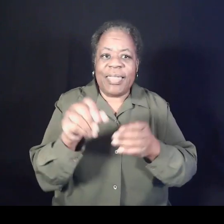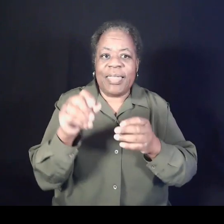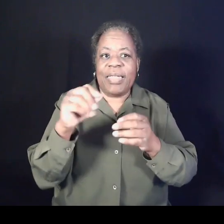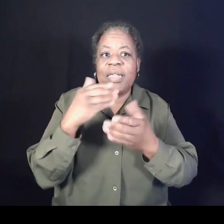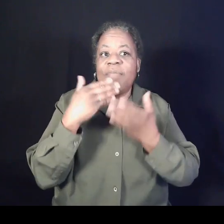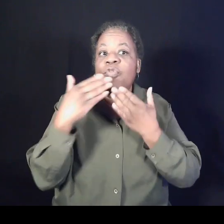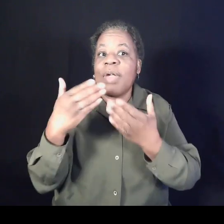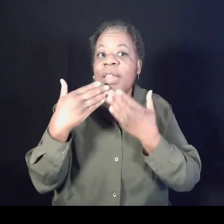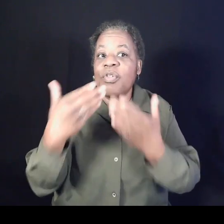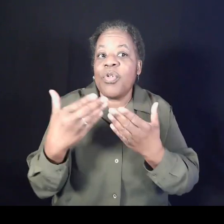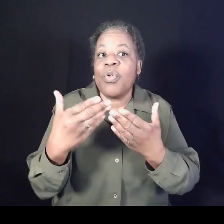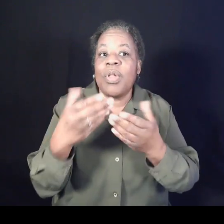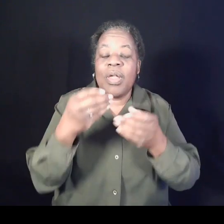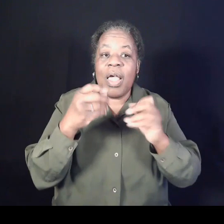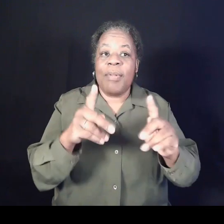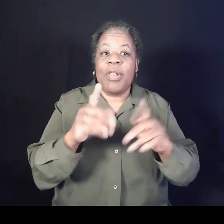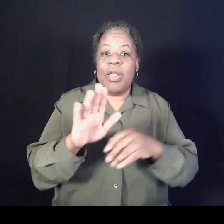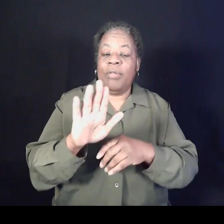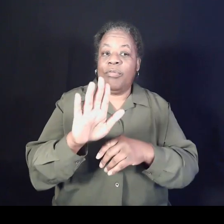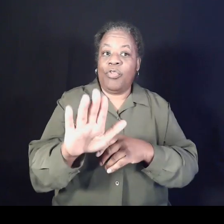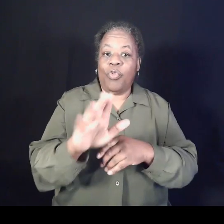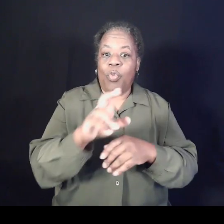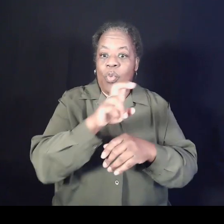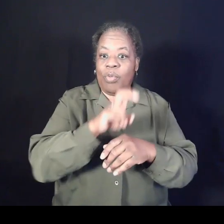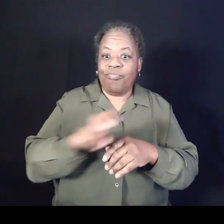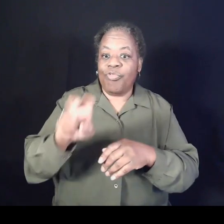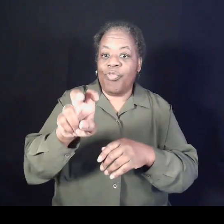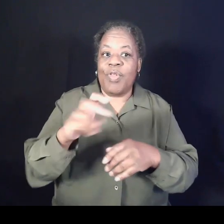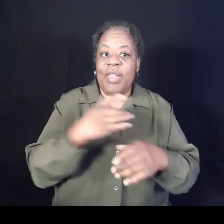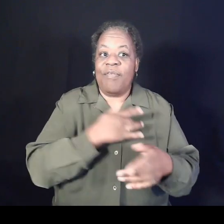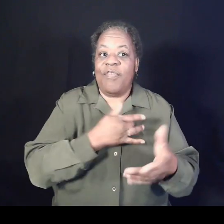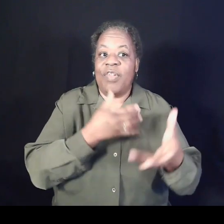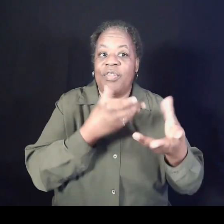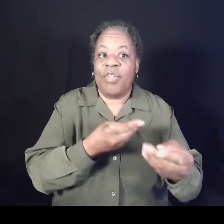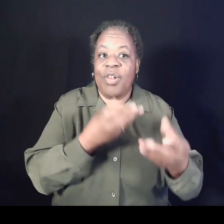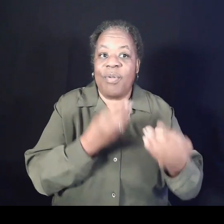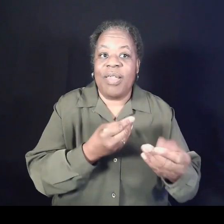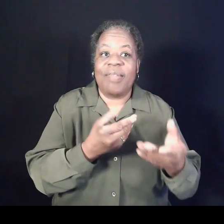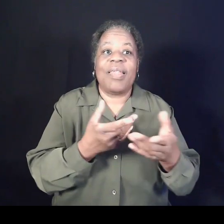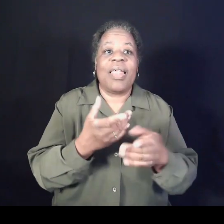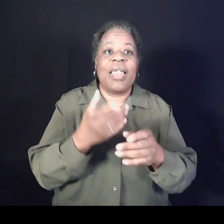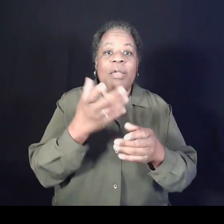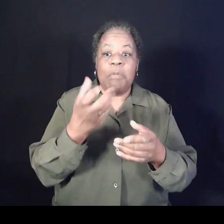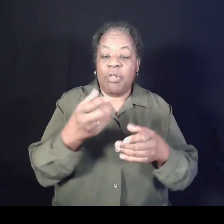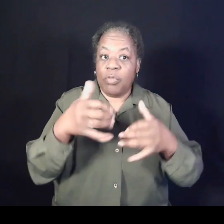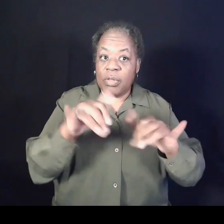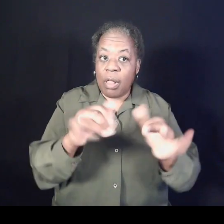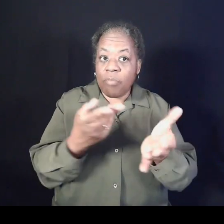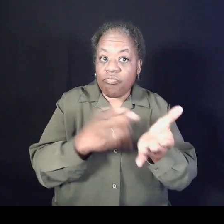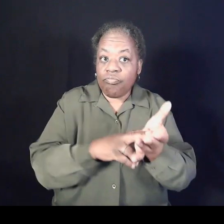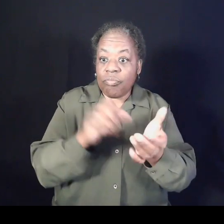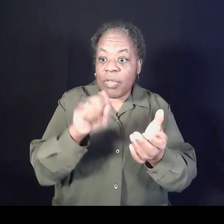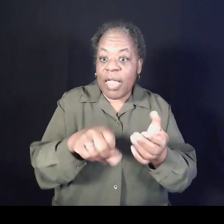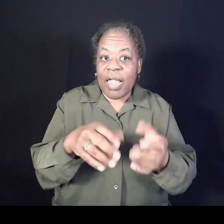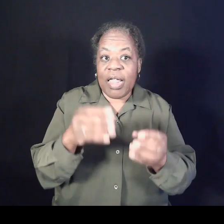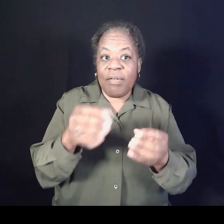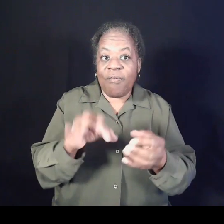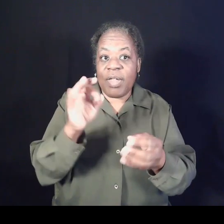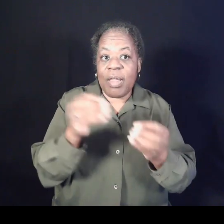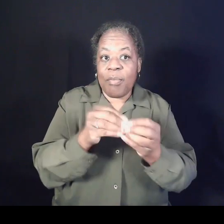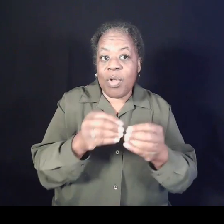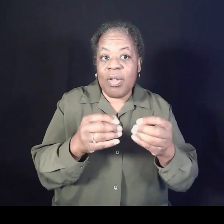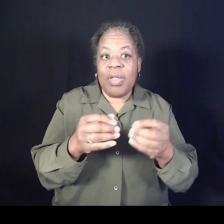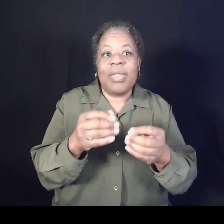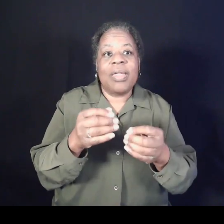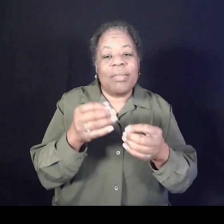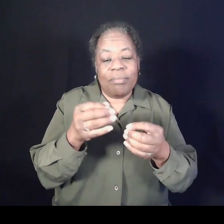the next step in your generosity journey. If you would like to still fill out that card, you can go to grace.org/give to do that. I